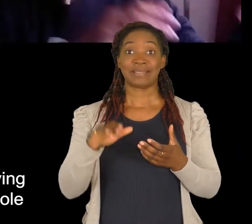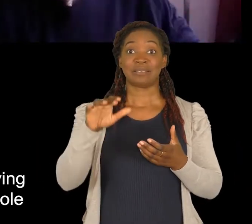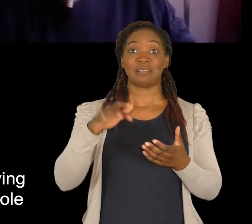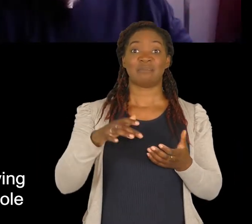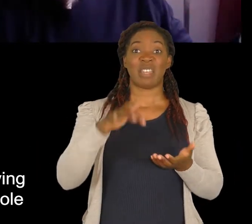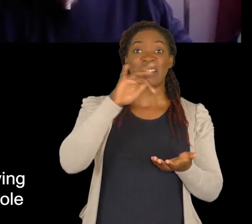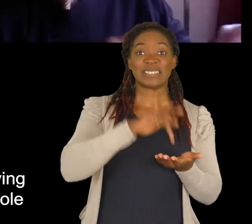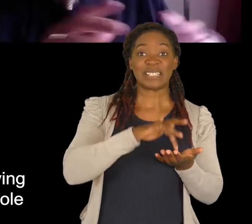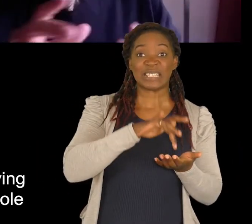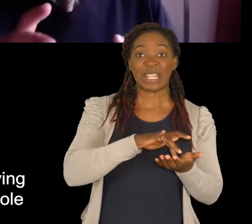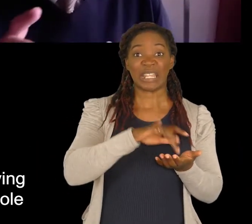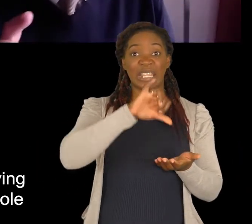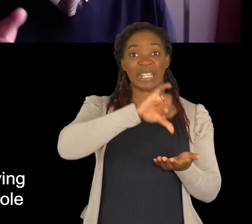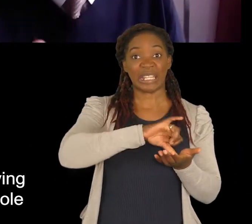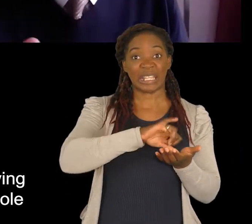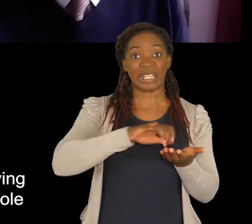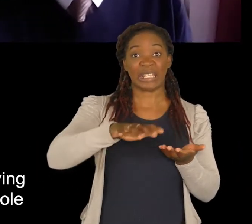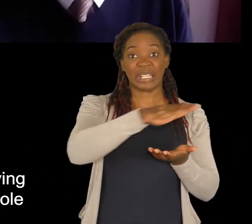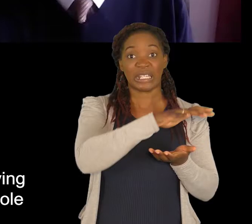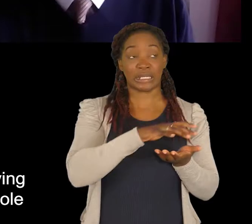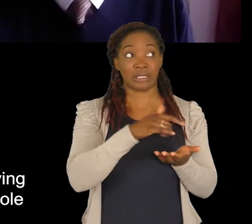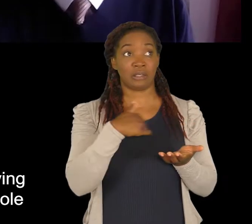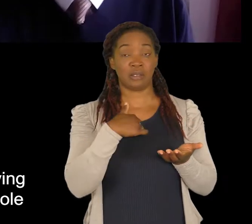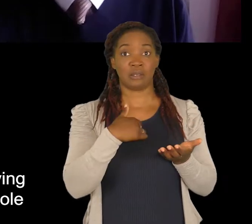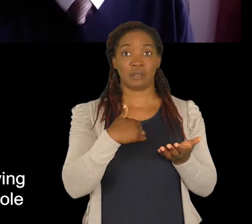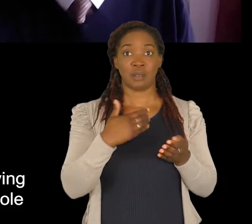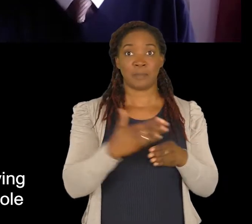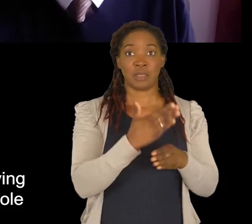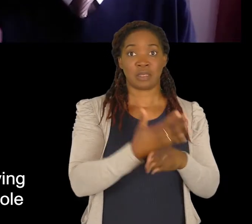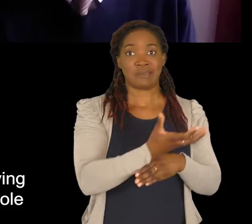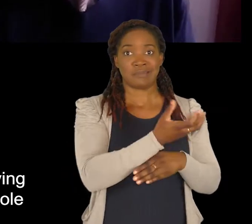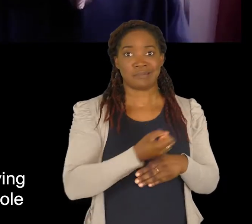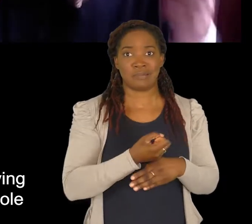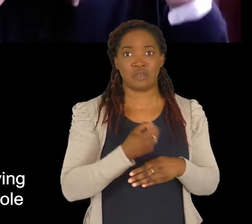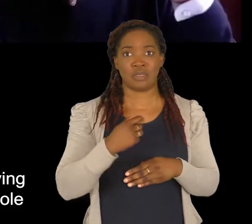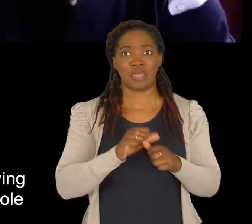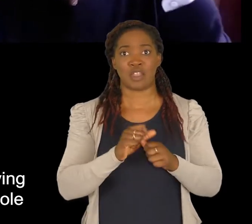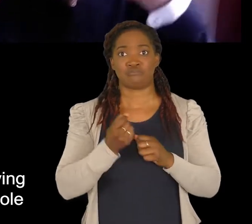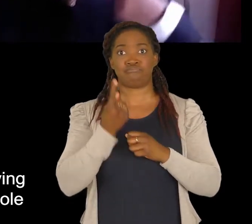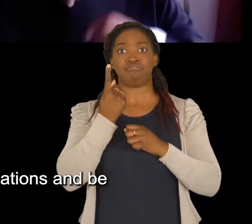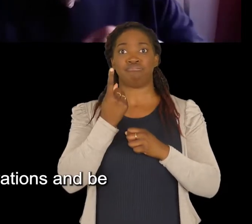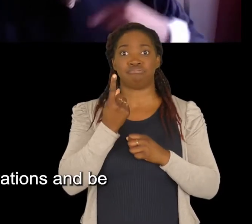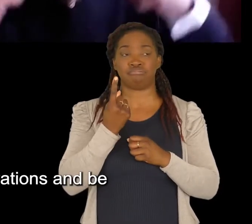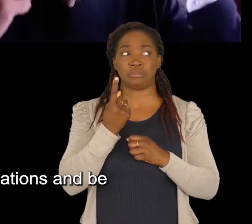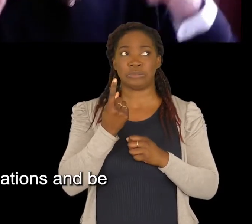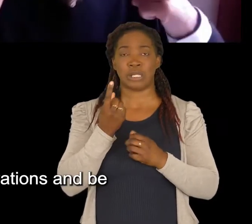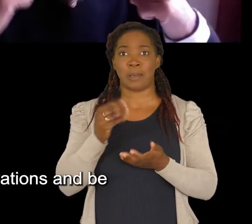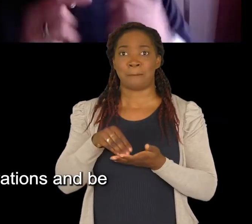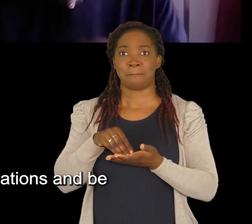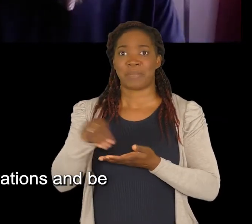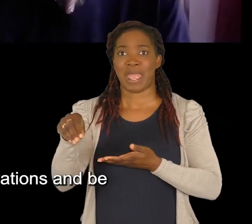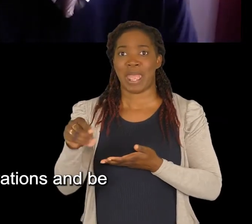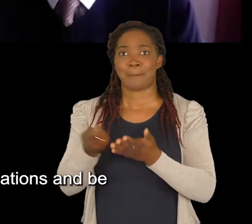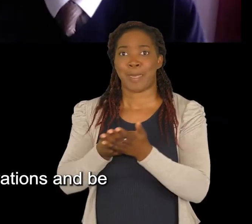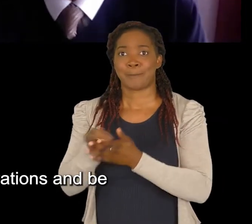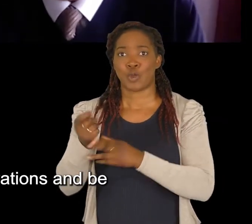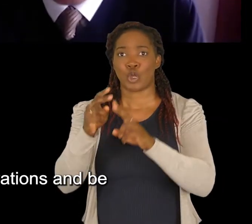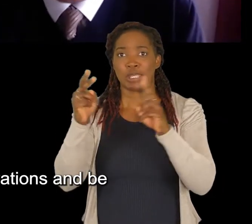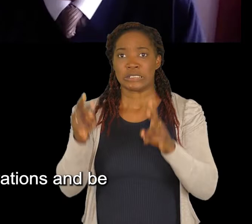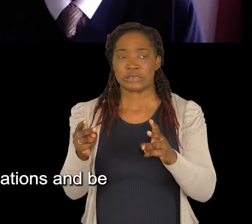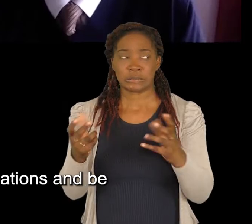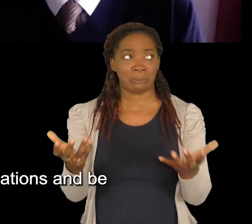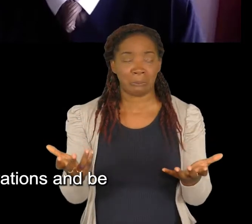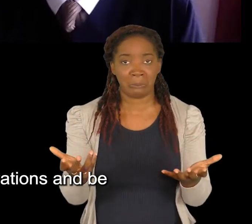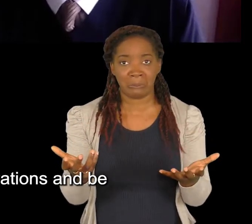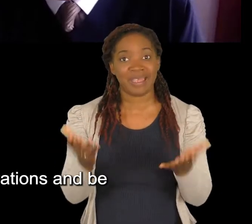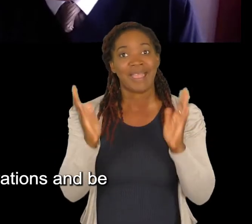city, earning a nice salary, suddenly realizing how I'm going to be paying my mortgage, right, is like a whole different shift in the mindset. So